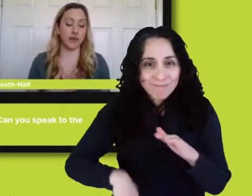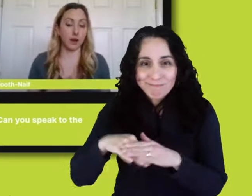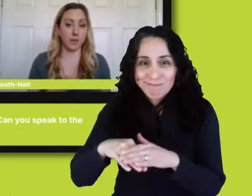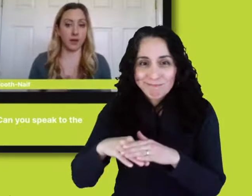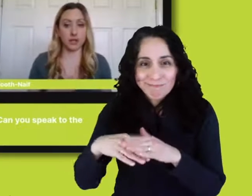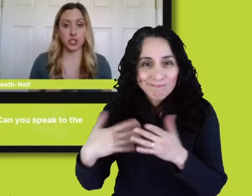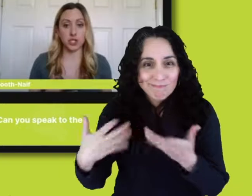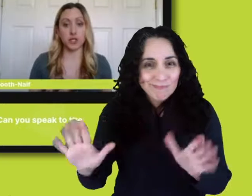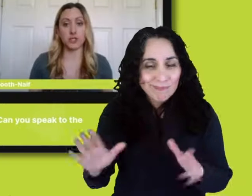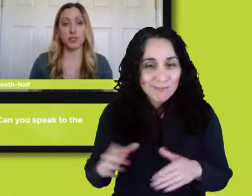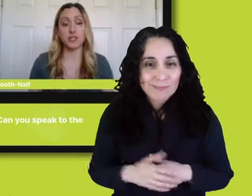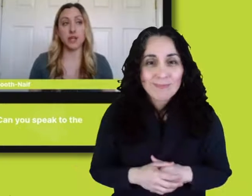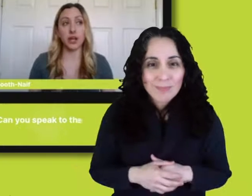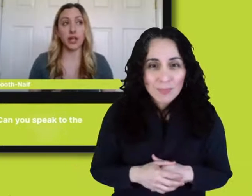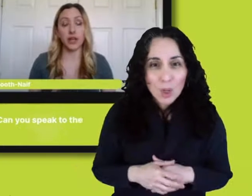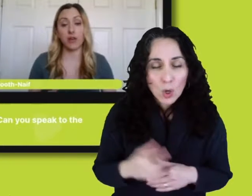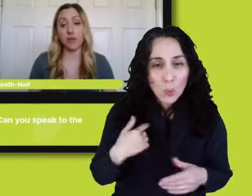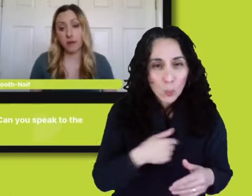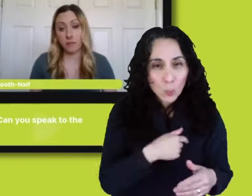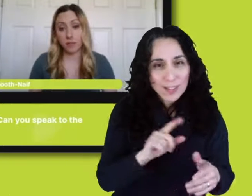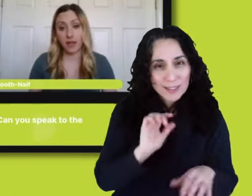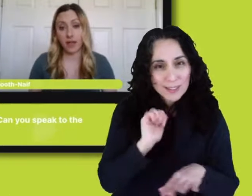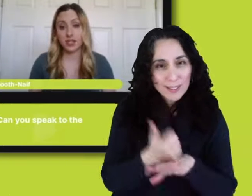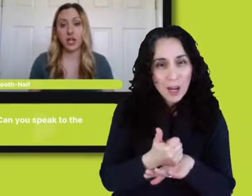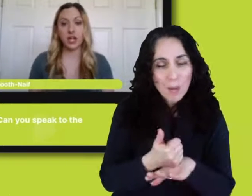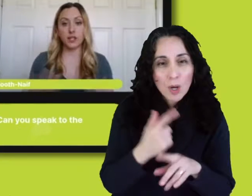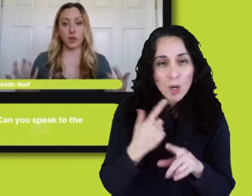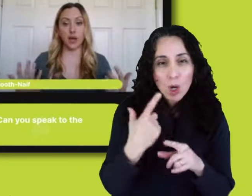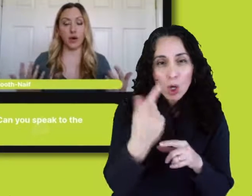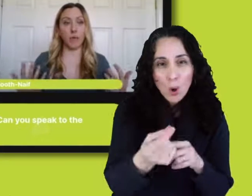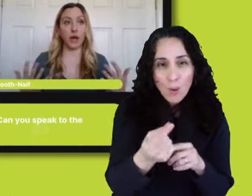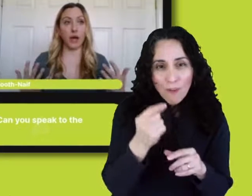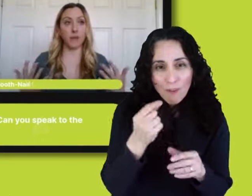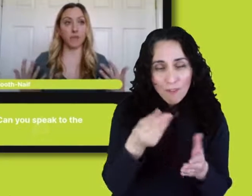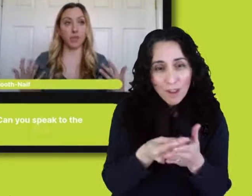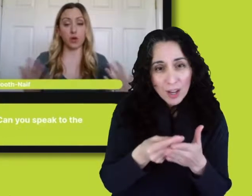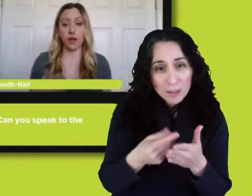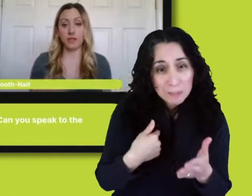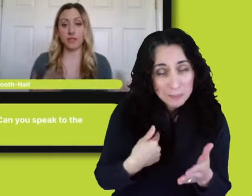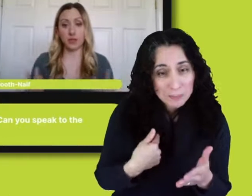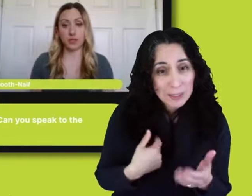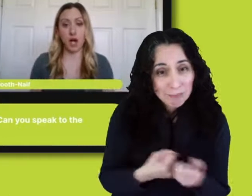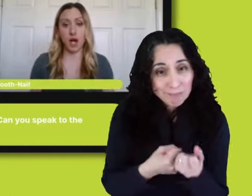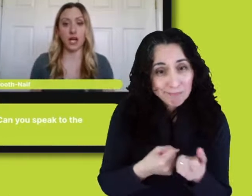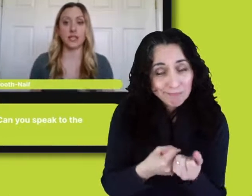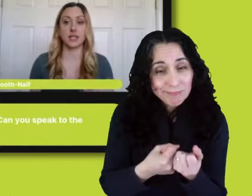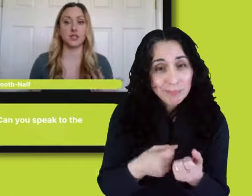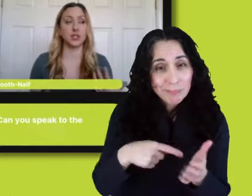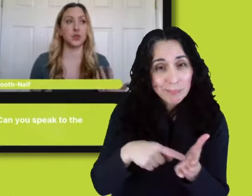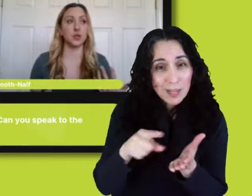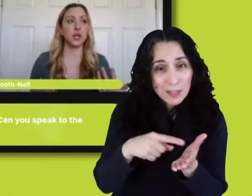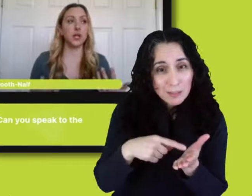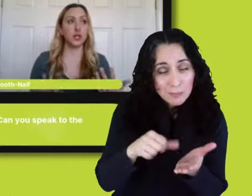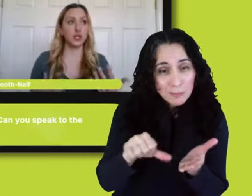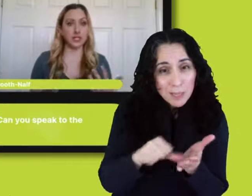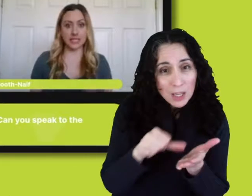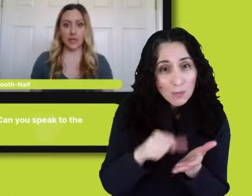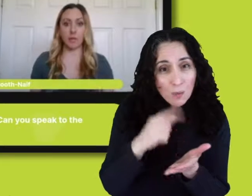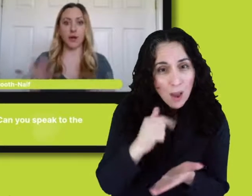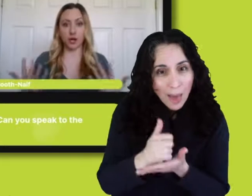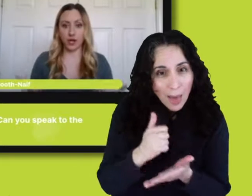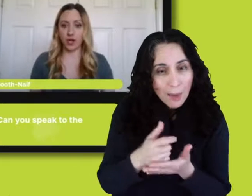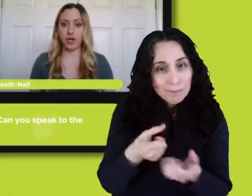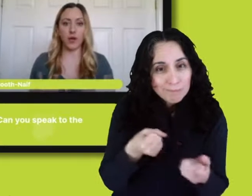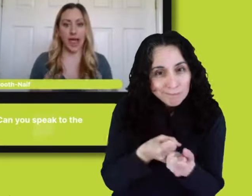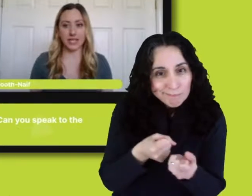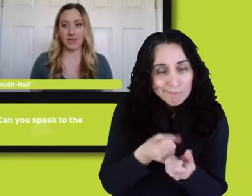for our therapy and insurance. So we started a GoFundMe page to help, cover some of those costs, and to just